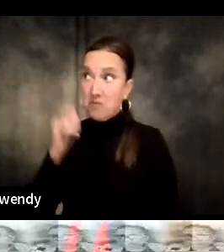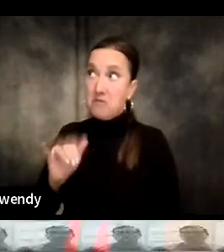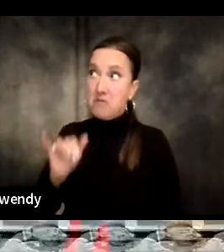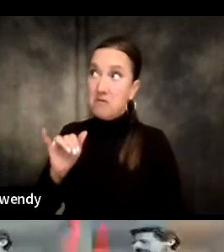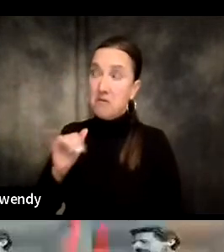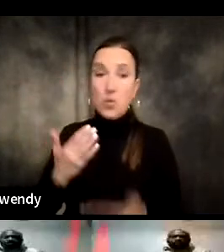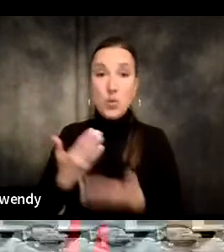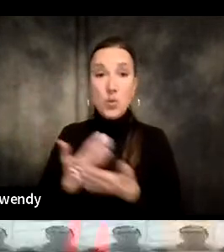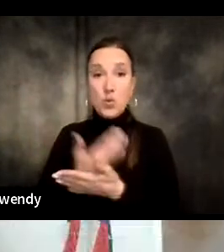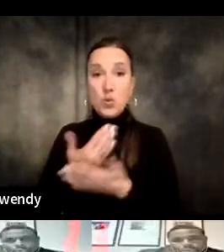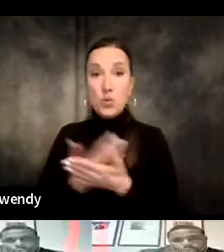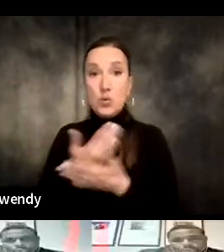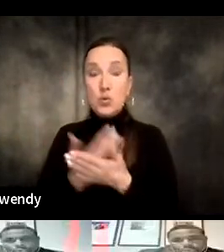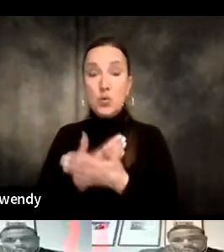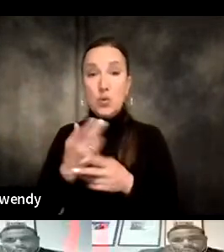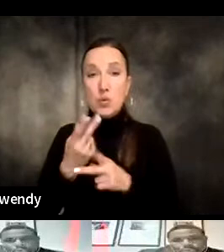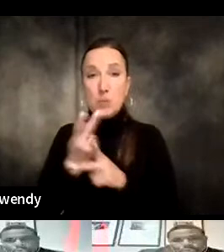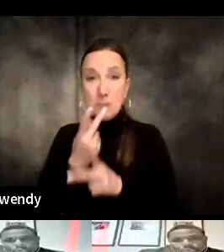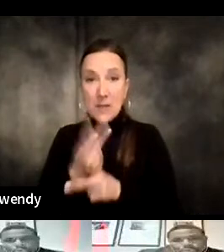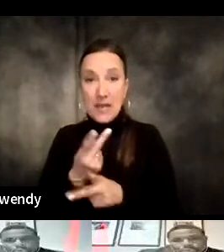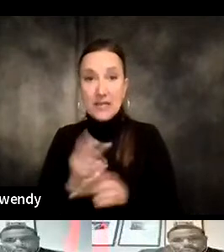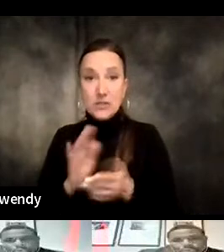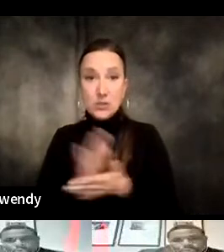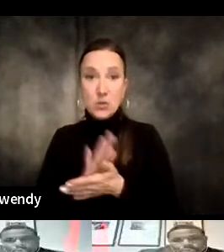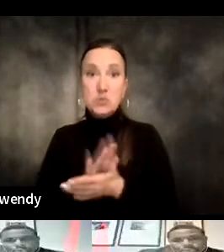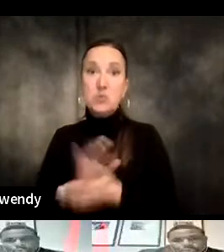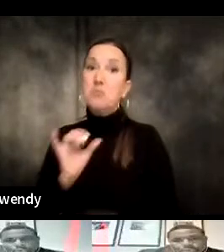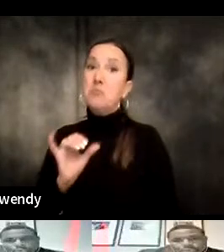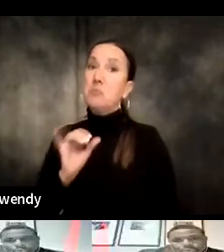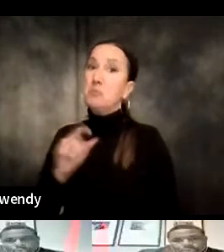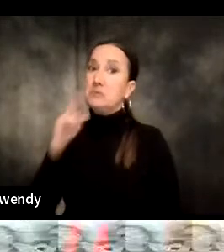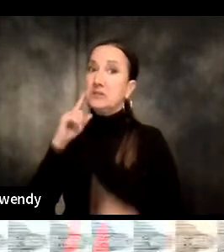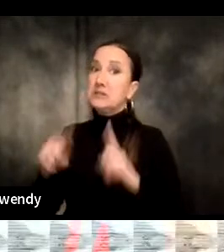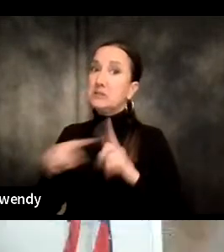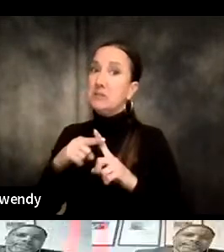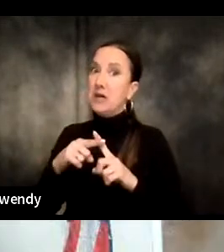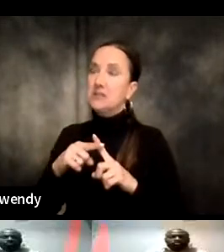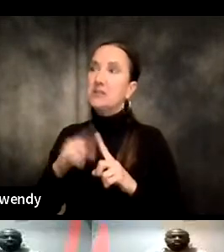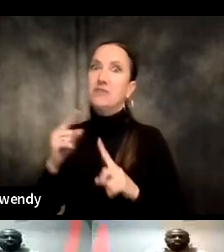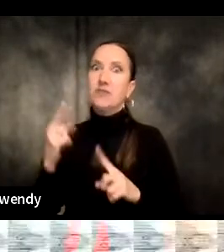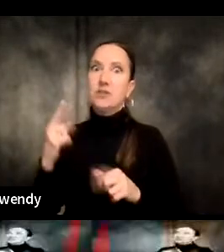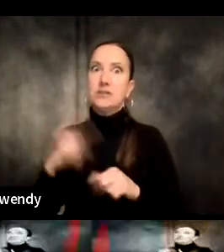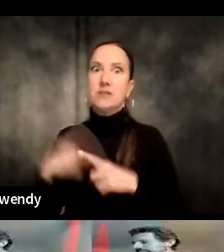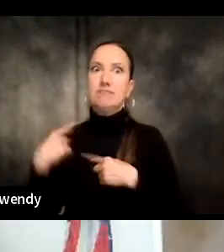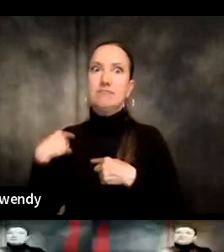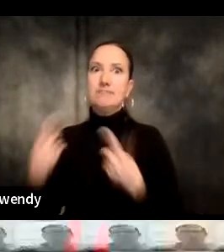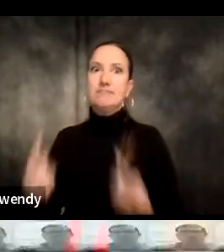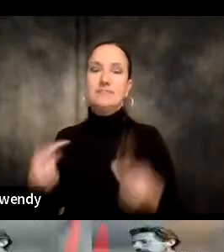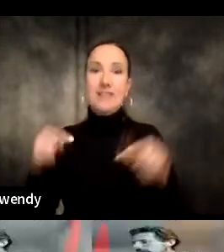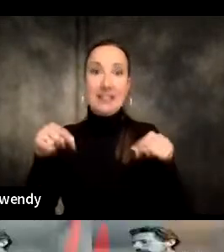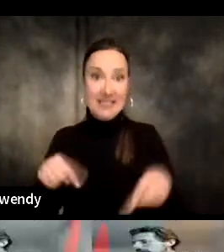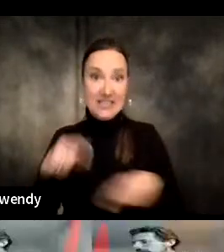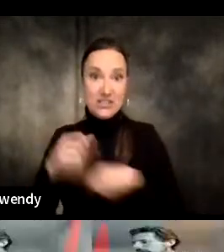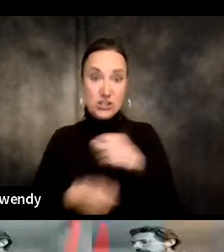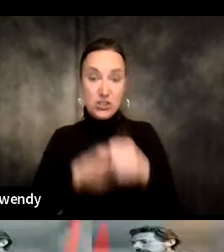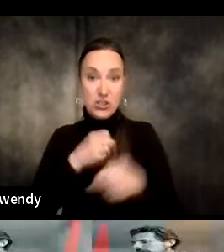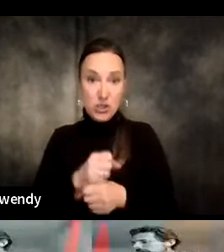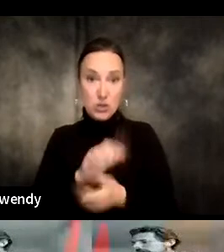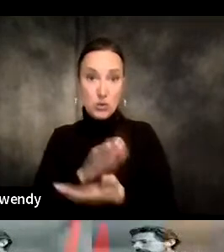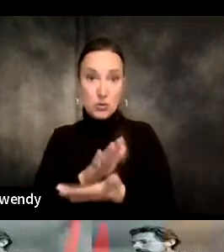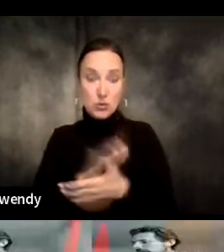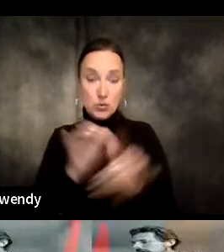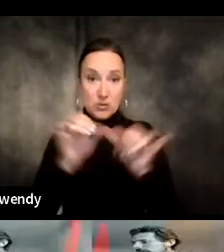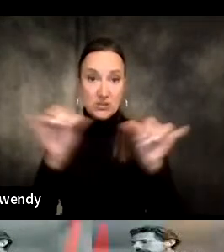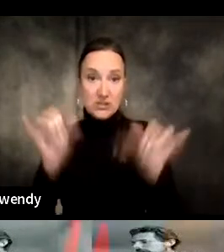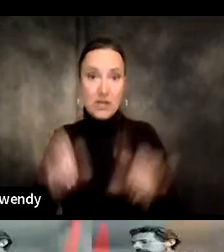preventative maintenance at our schools, right? So now, for the first time in many years, through this fiscal year, there's been more